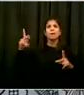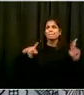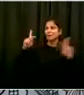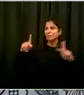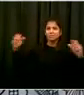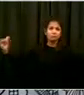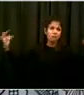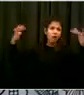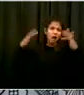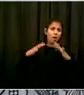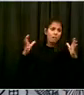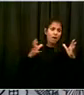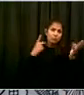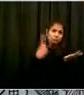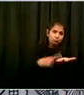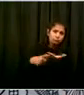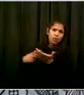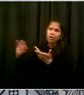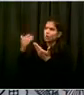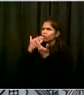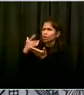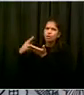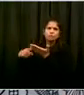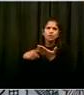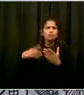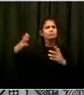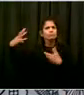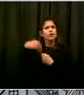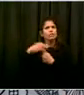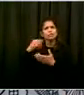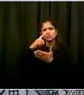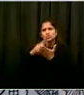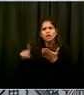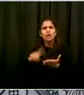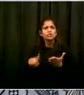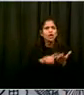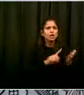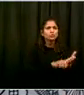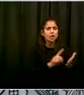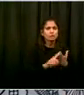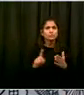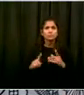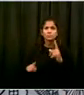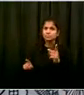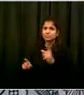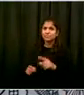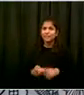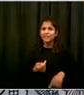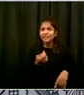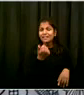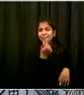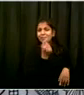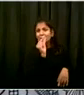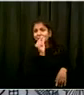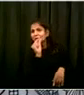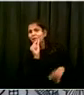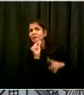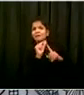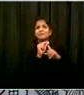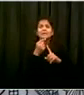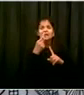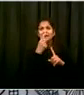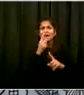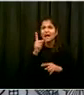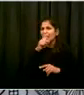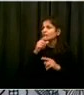board. And then there were a few houses of worship in different faiths, but very few, that tried to open up and do services anyway.